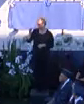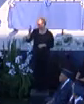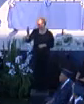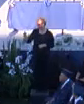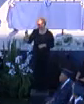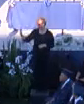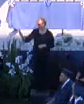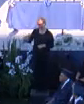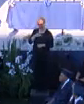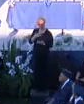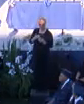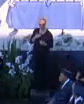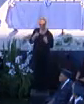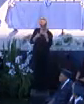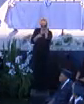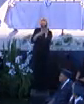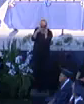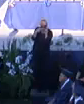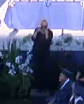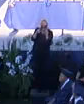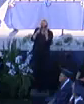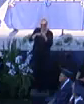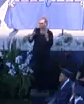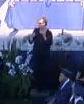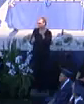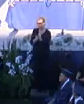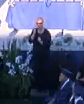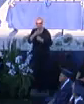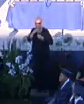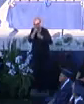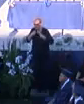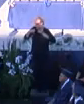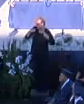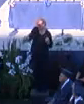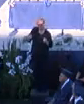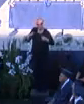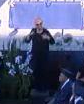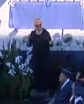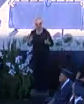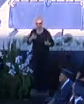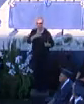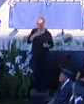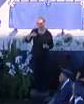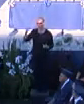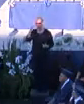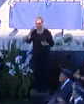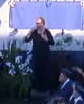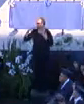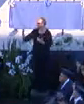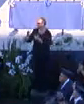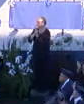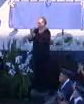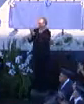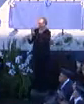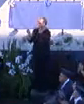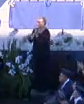your heart may have a hole in it, but it's the most courageous, strongest, biggest heart that I know. Congratulations, Jesus.